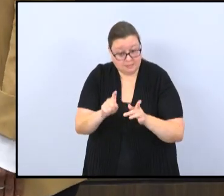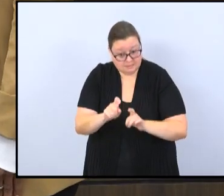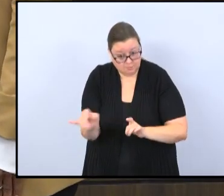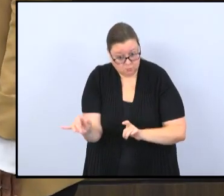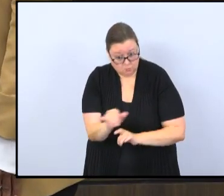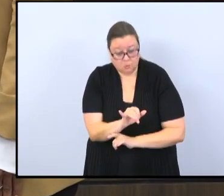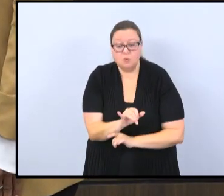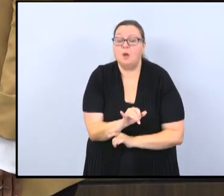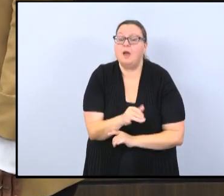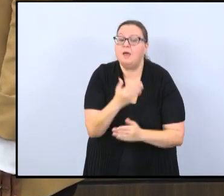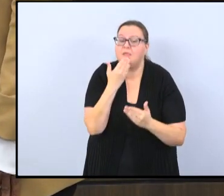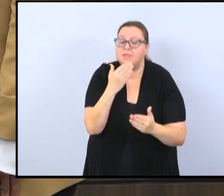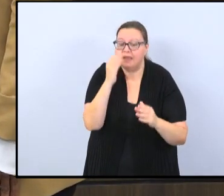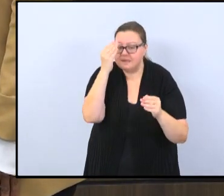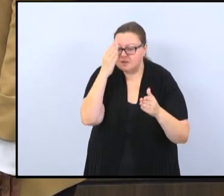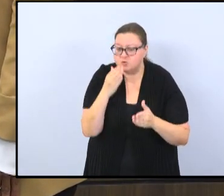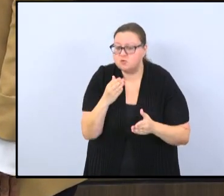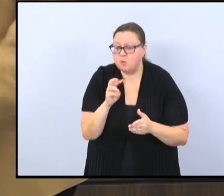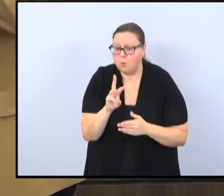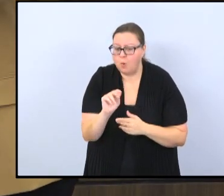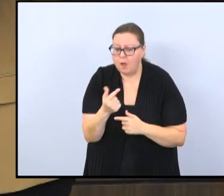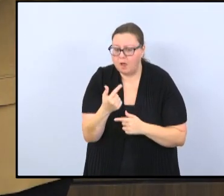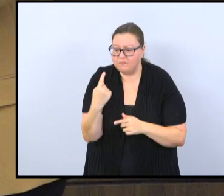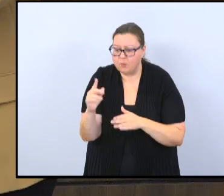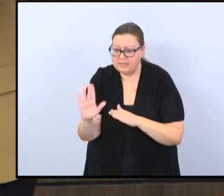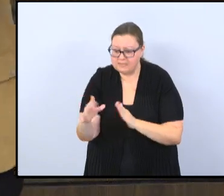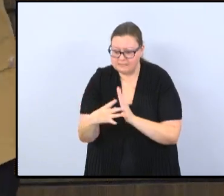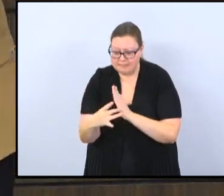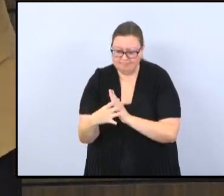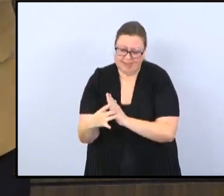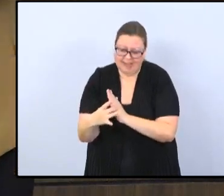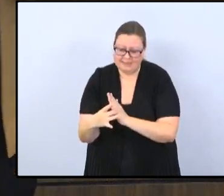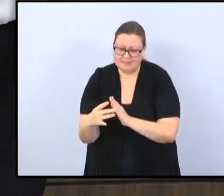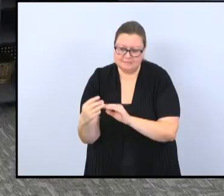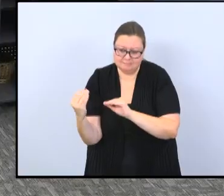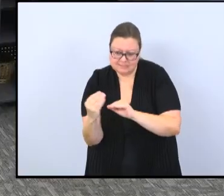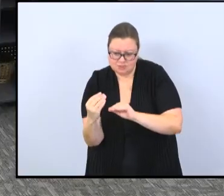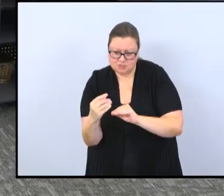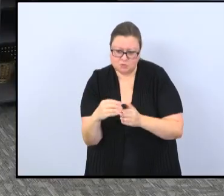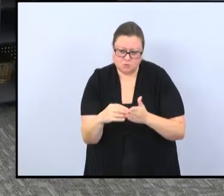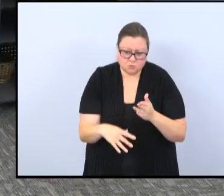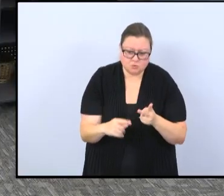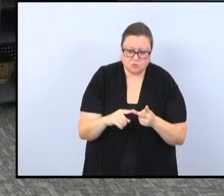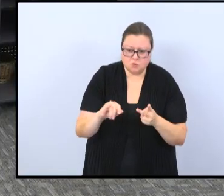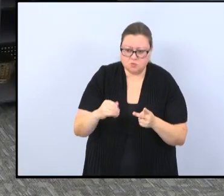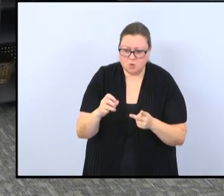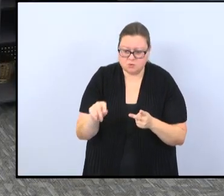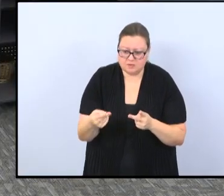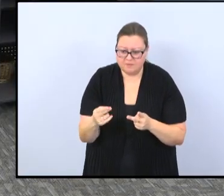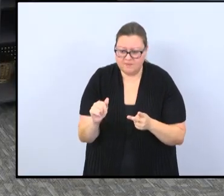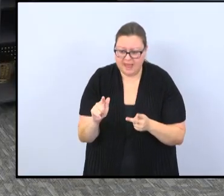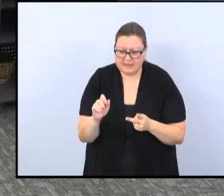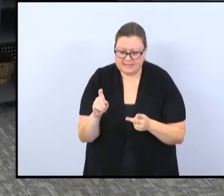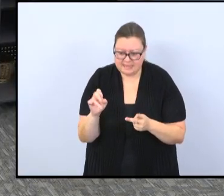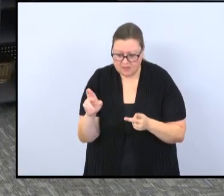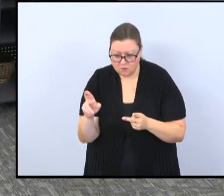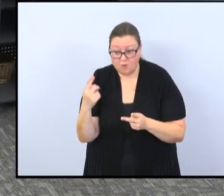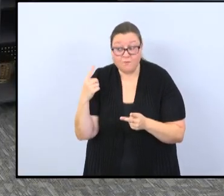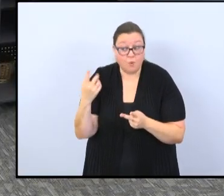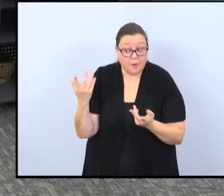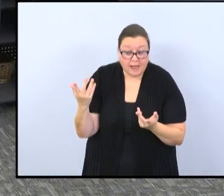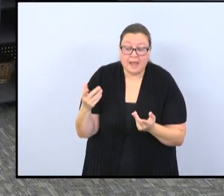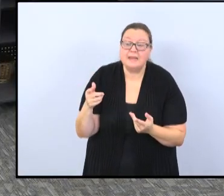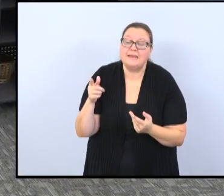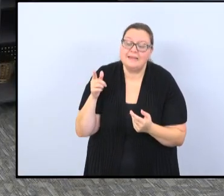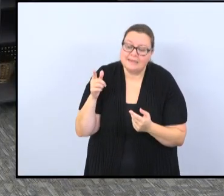thank teacher Rath Luong for his guidance in preparing the students and Principal Joseph Alexander for his continued support of programs to give